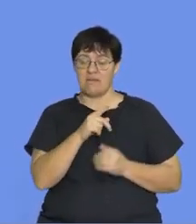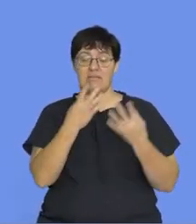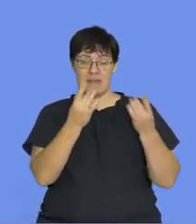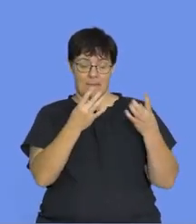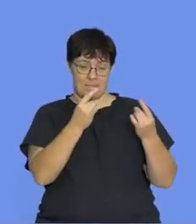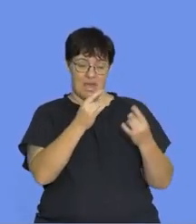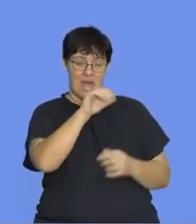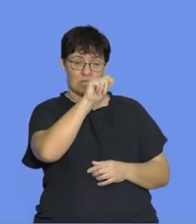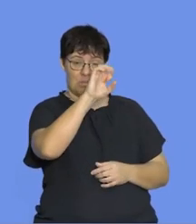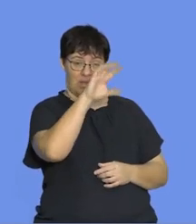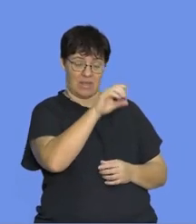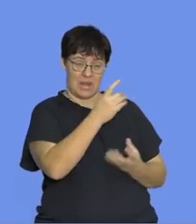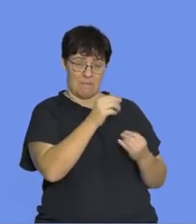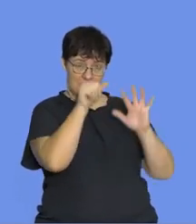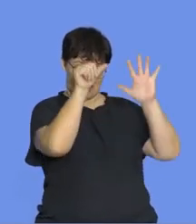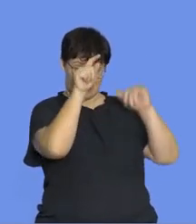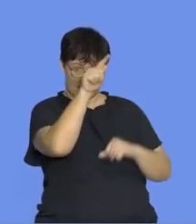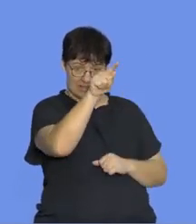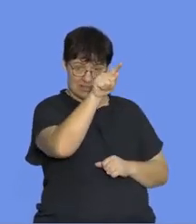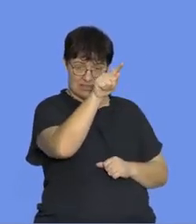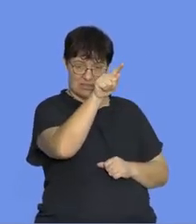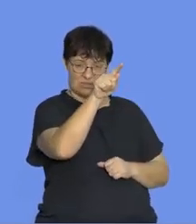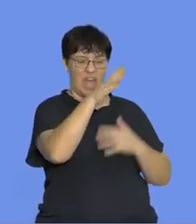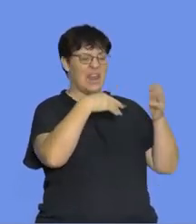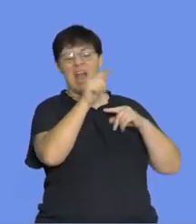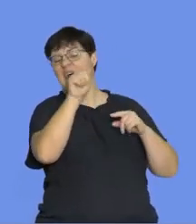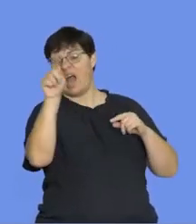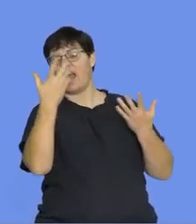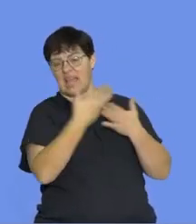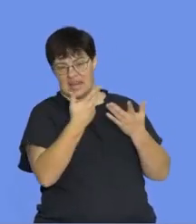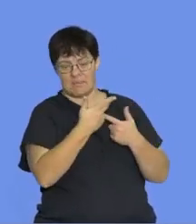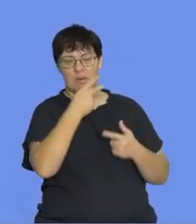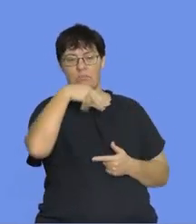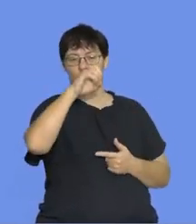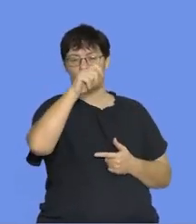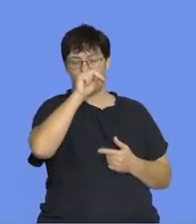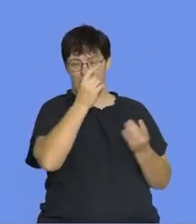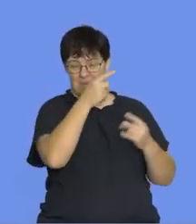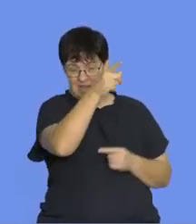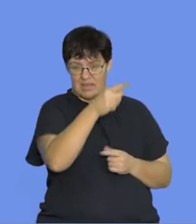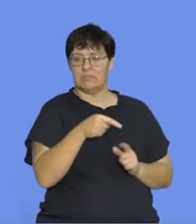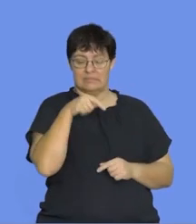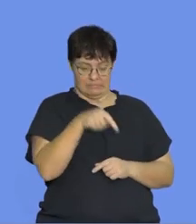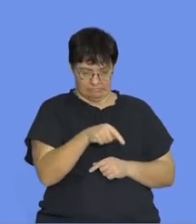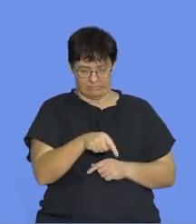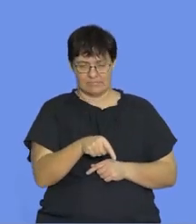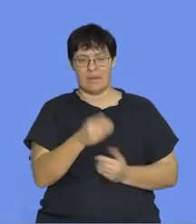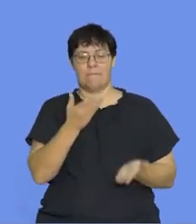okay? Okay, this is the number of protons, or the proton number, and then this is our mass